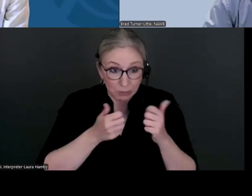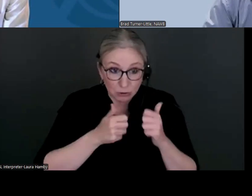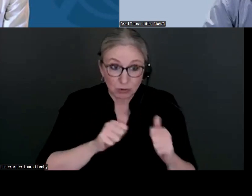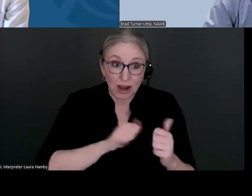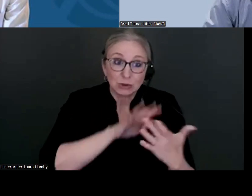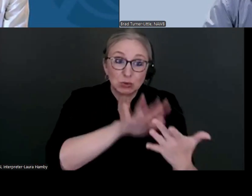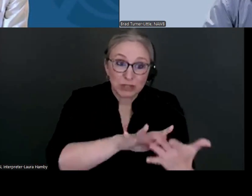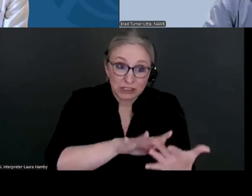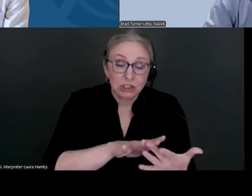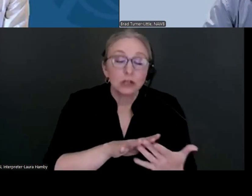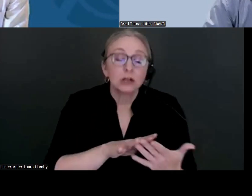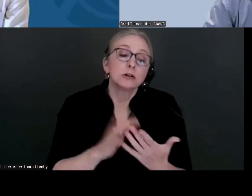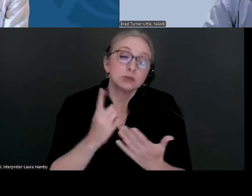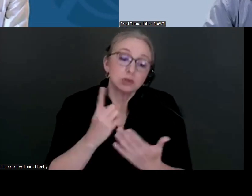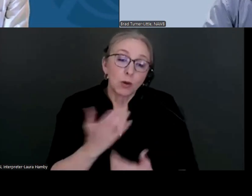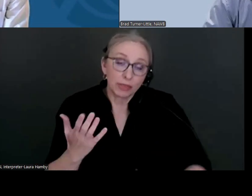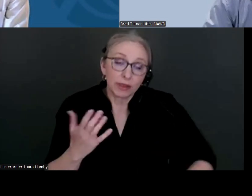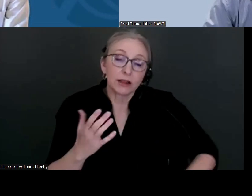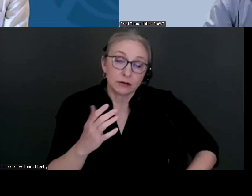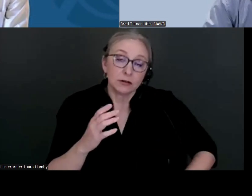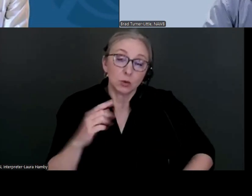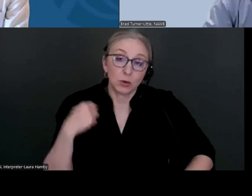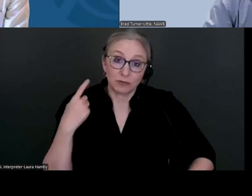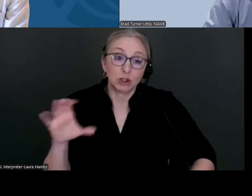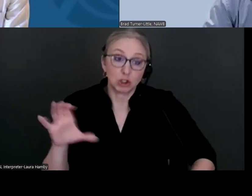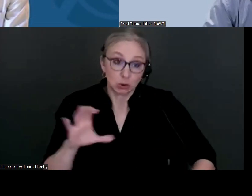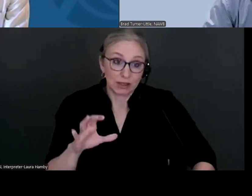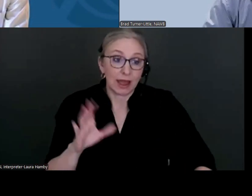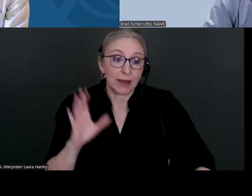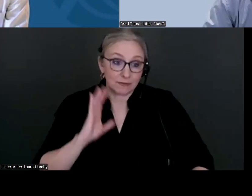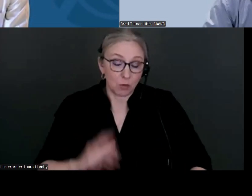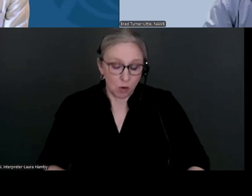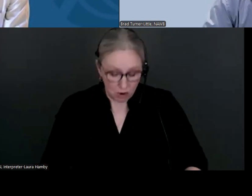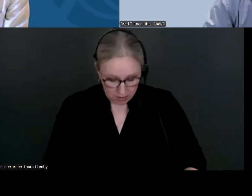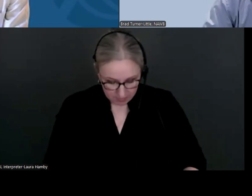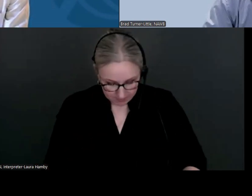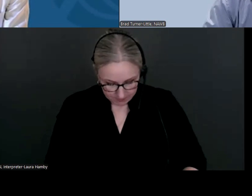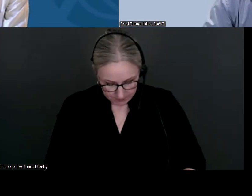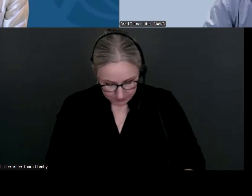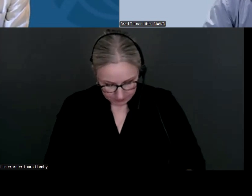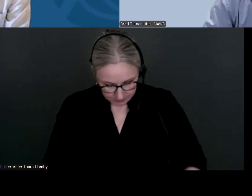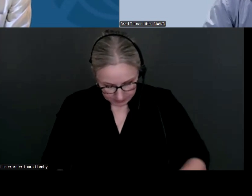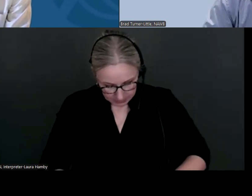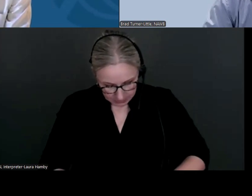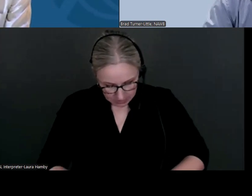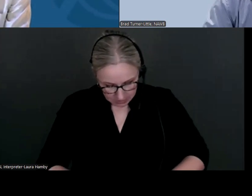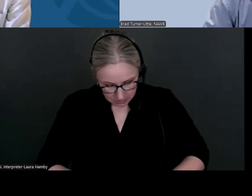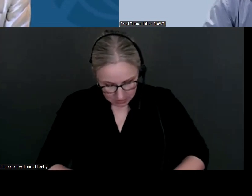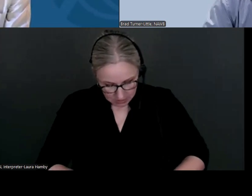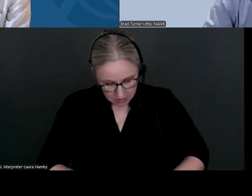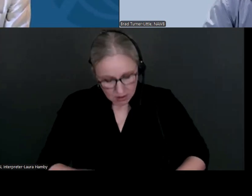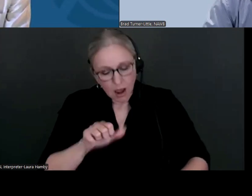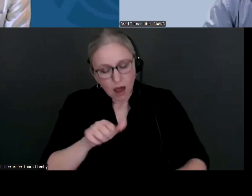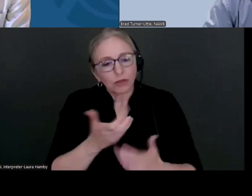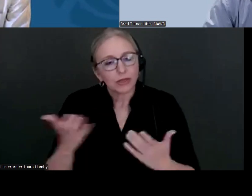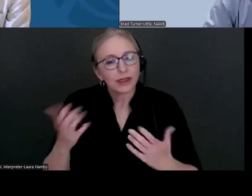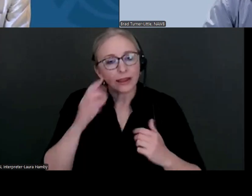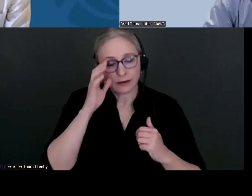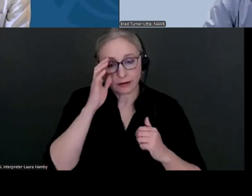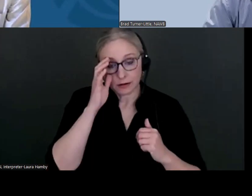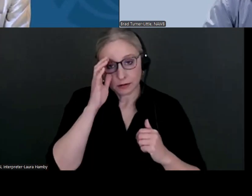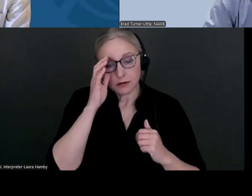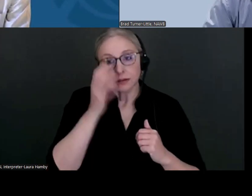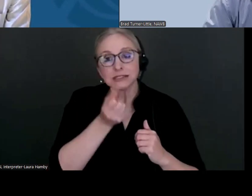So that's one way in which we do it, or have done it traditionally. The other thing that I'll just mention briefly is that there have been